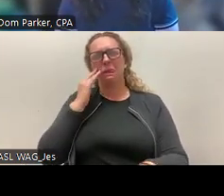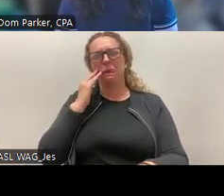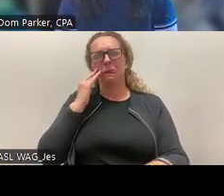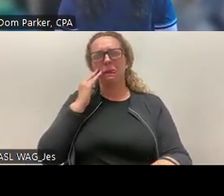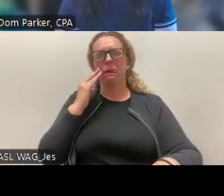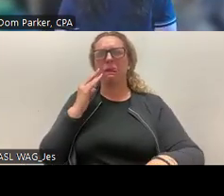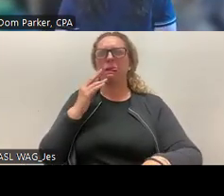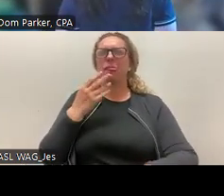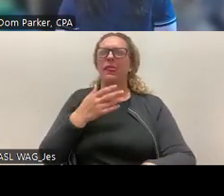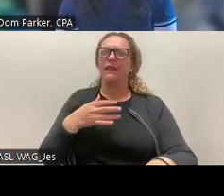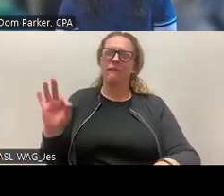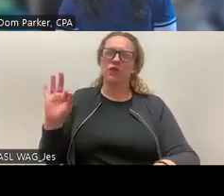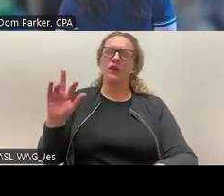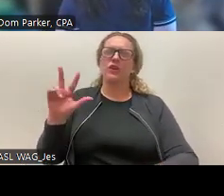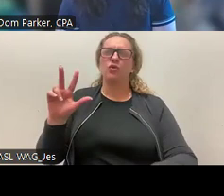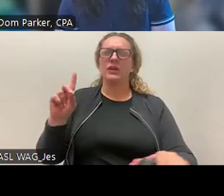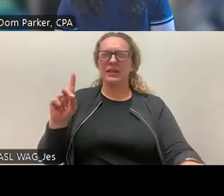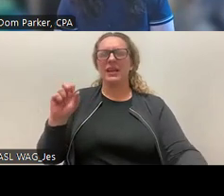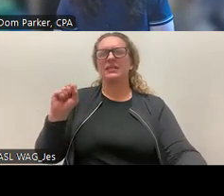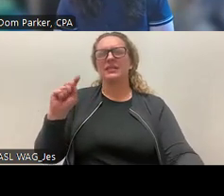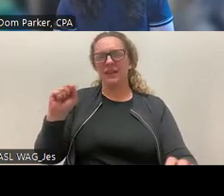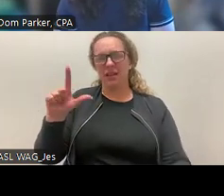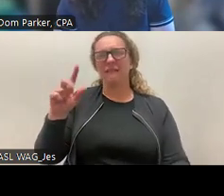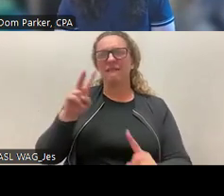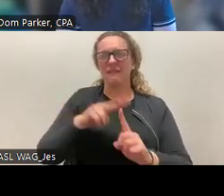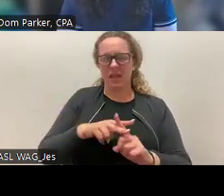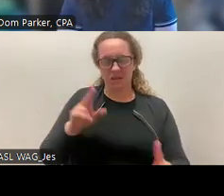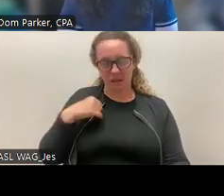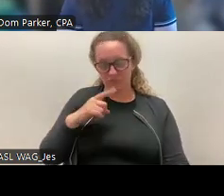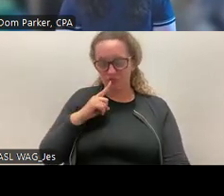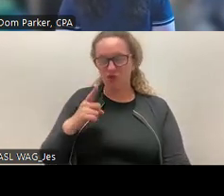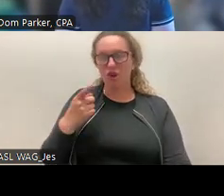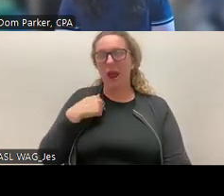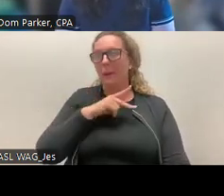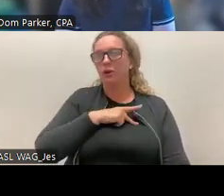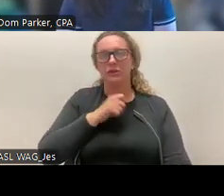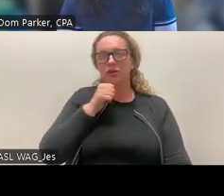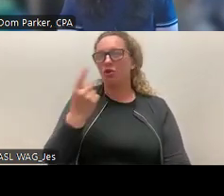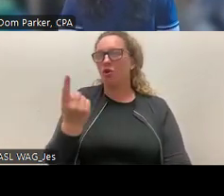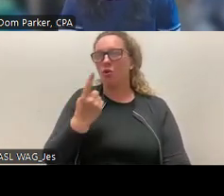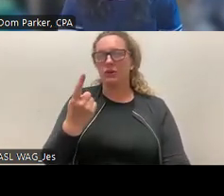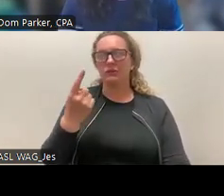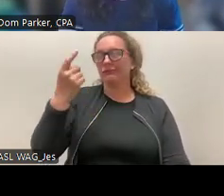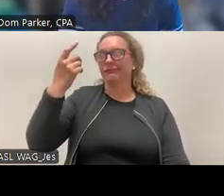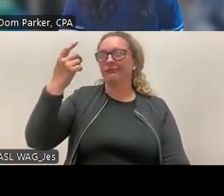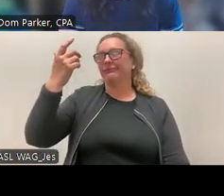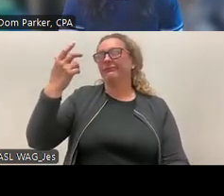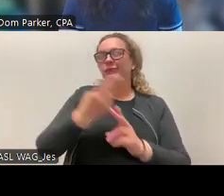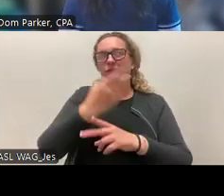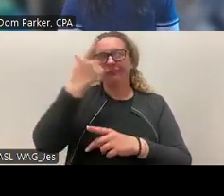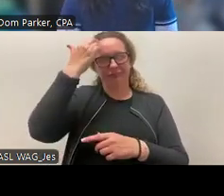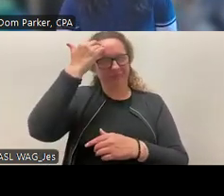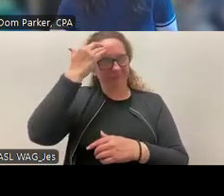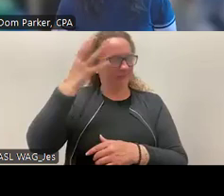free 3D printable STL files out there for that. I personally don't know off the top of my head. But